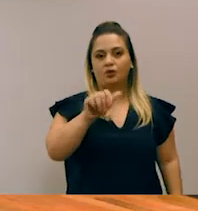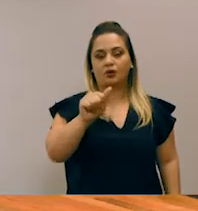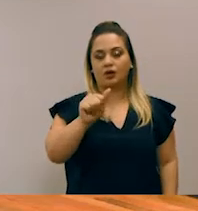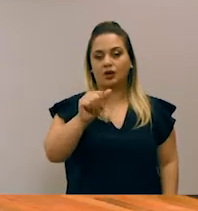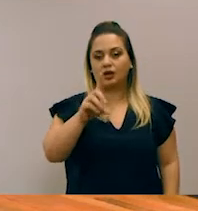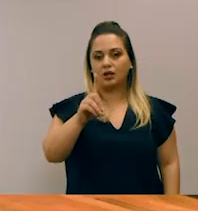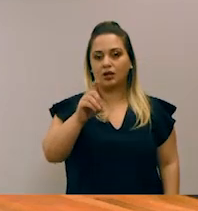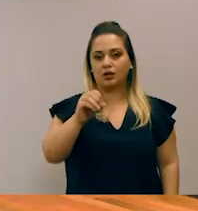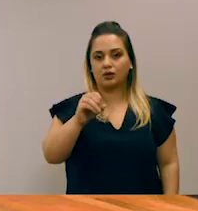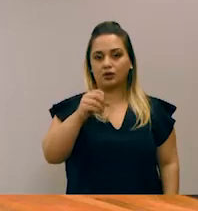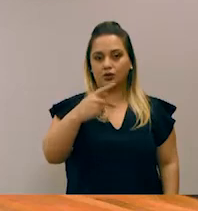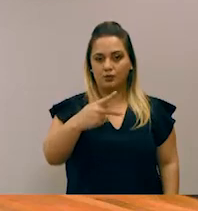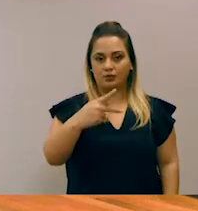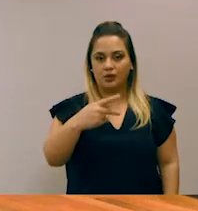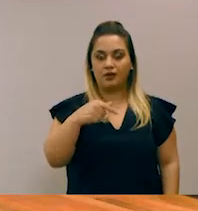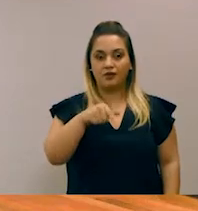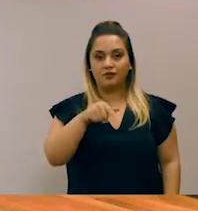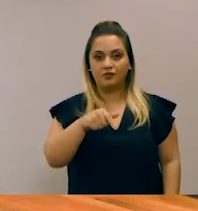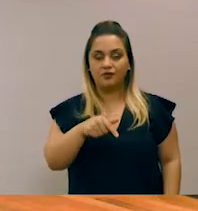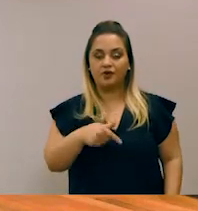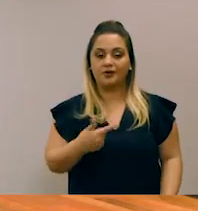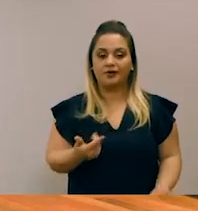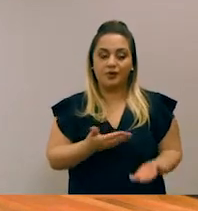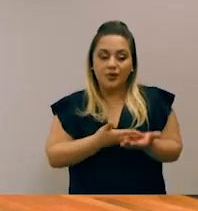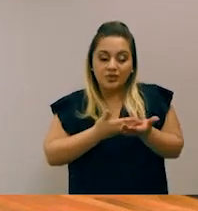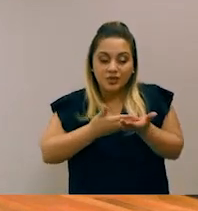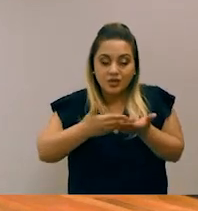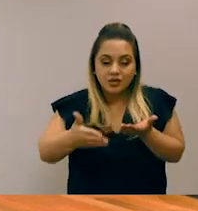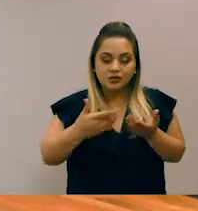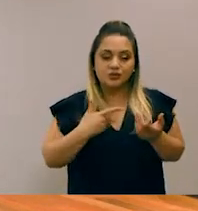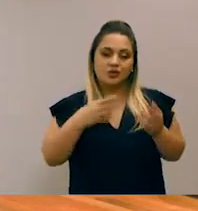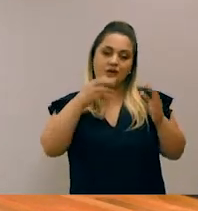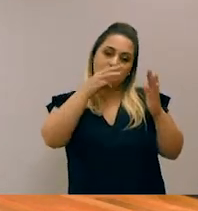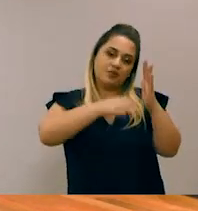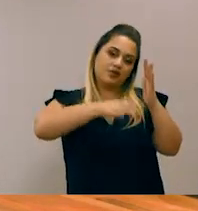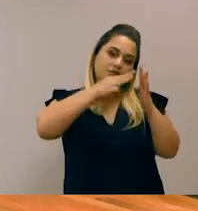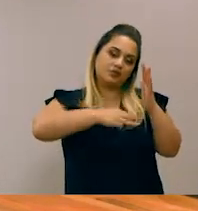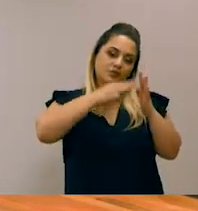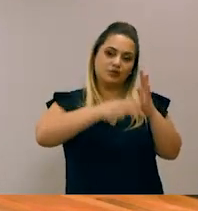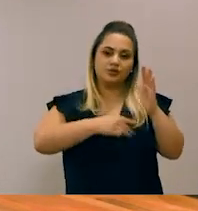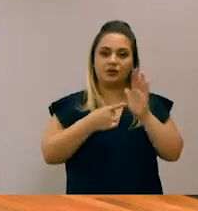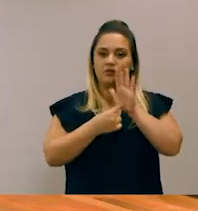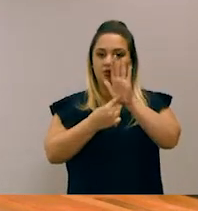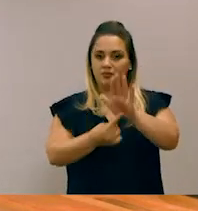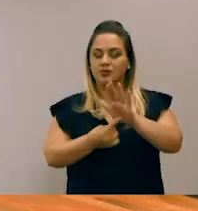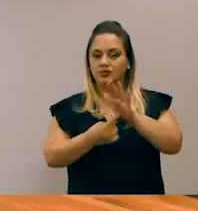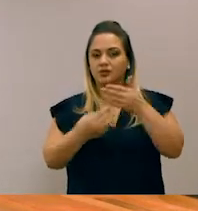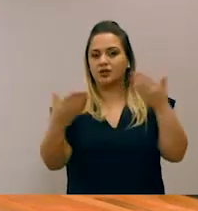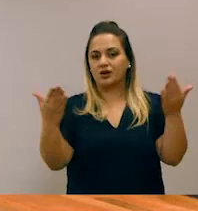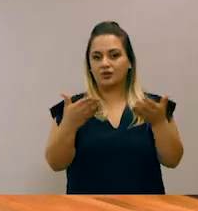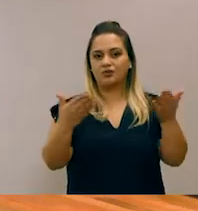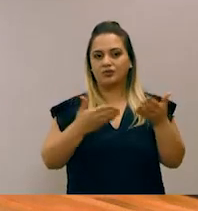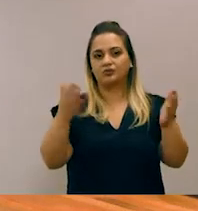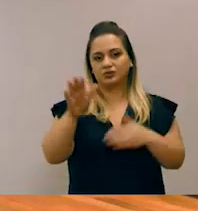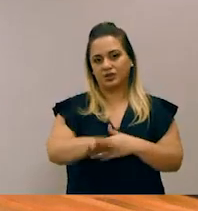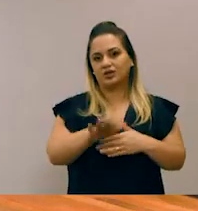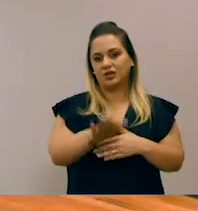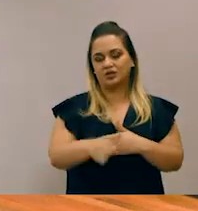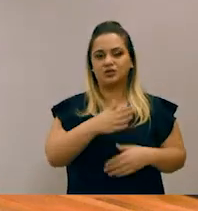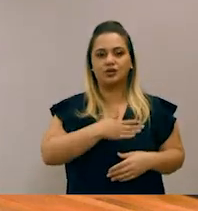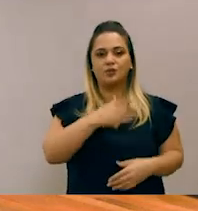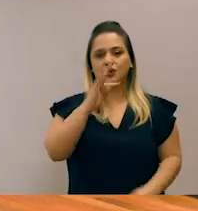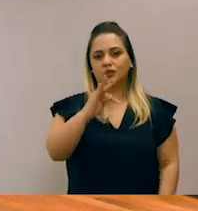CLADOP was the cradle of the methodology that I will present in this afternoon, which was